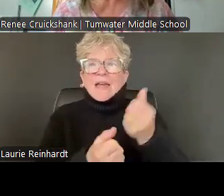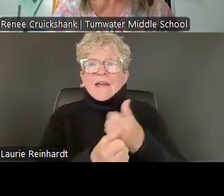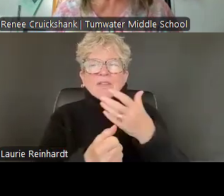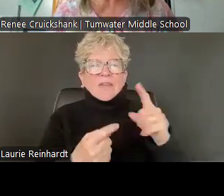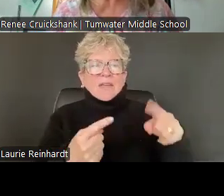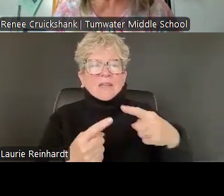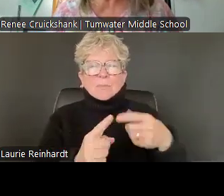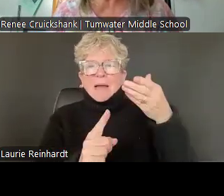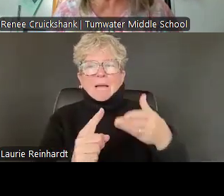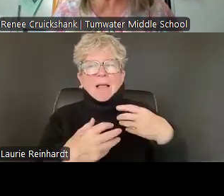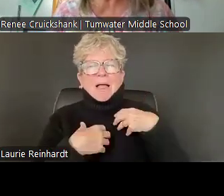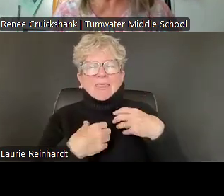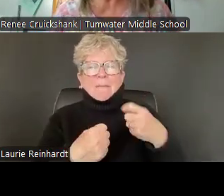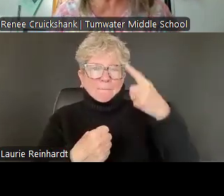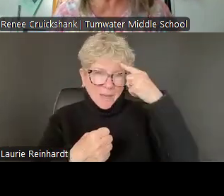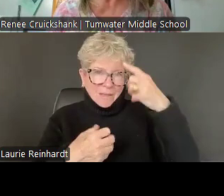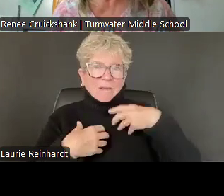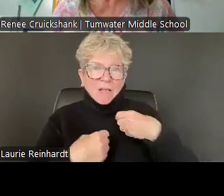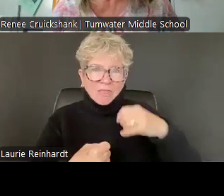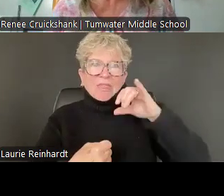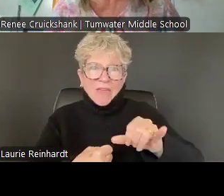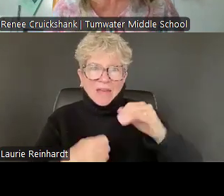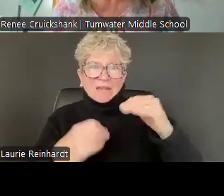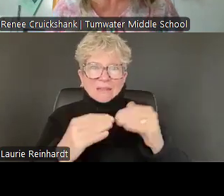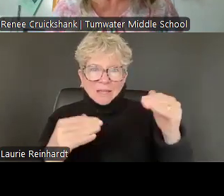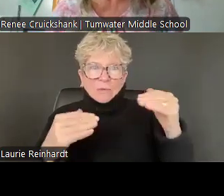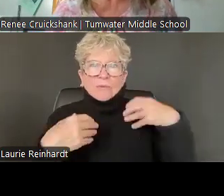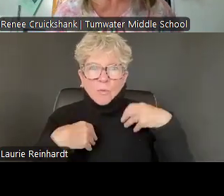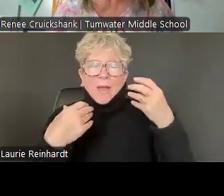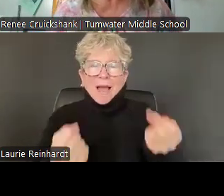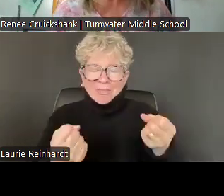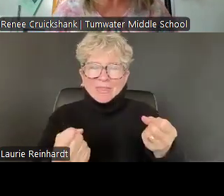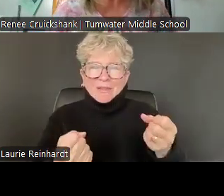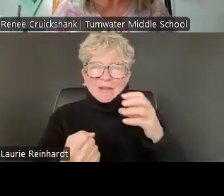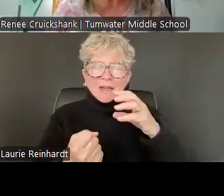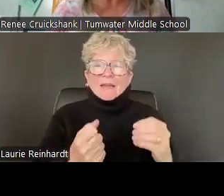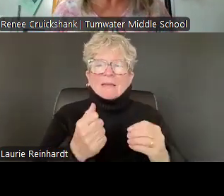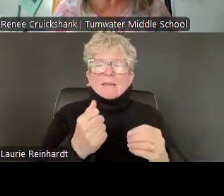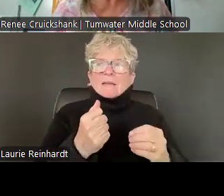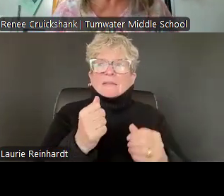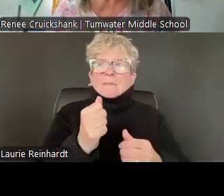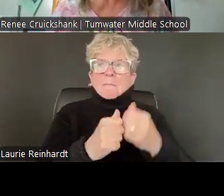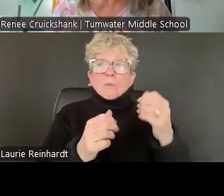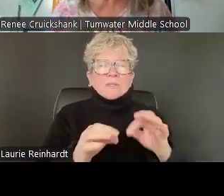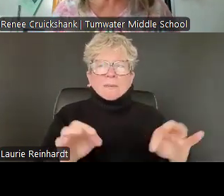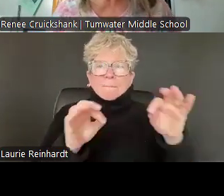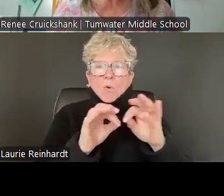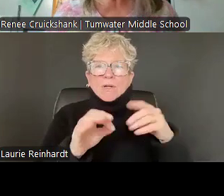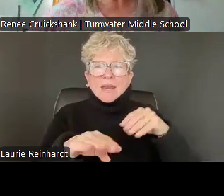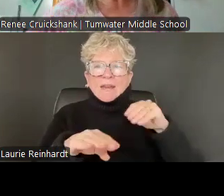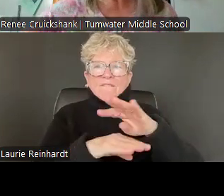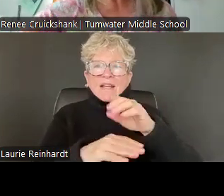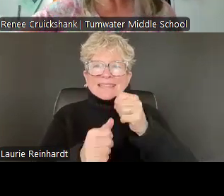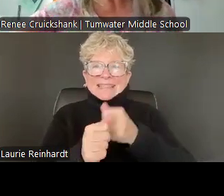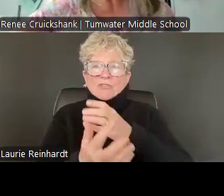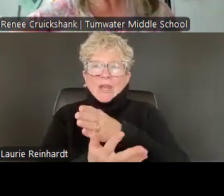health, and mental health is health, and perhaps more important, and it affects every area. So I think that